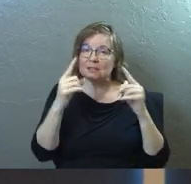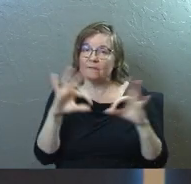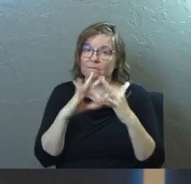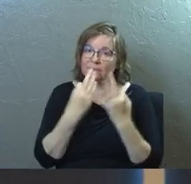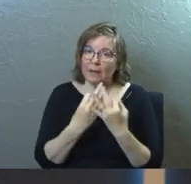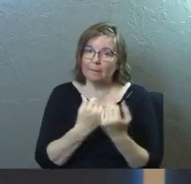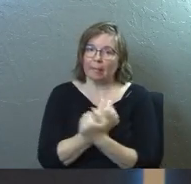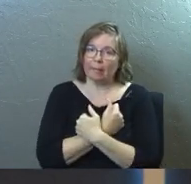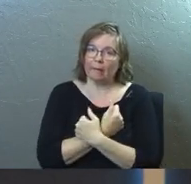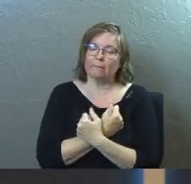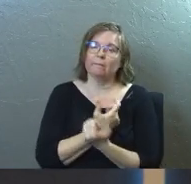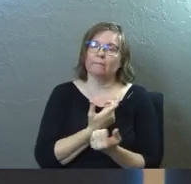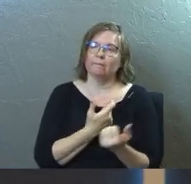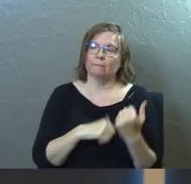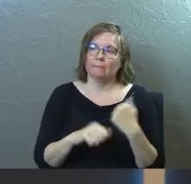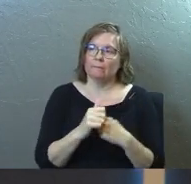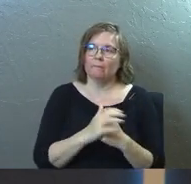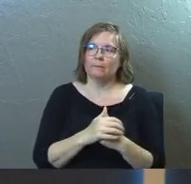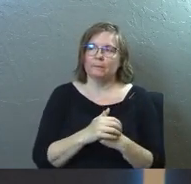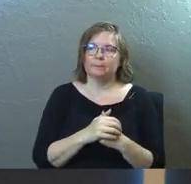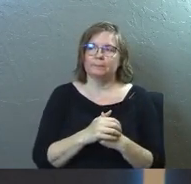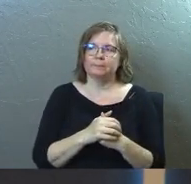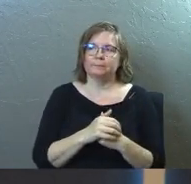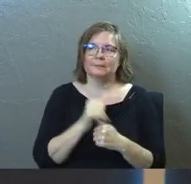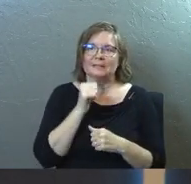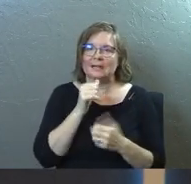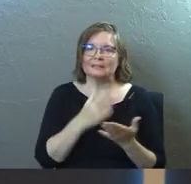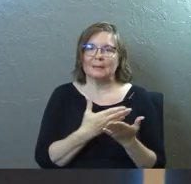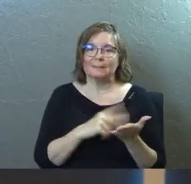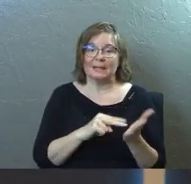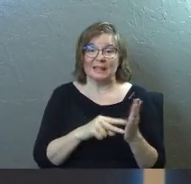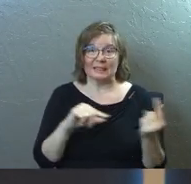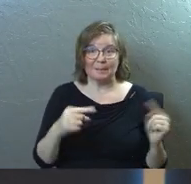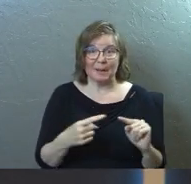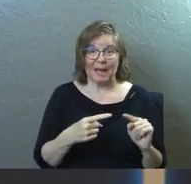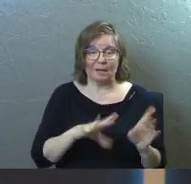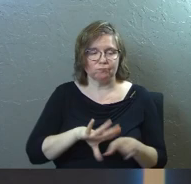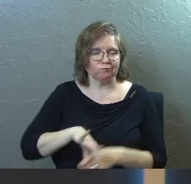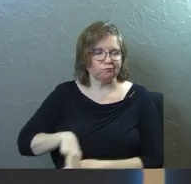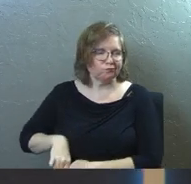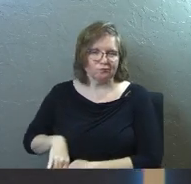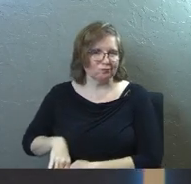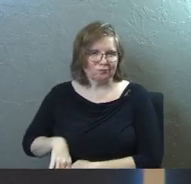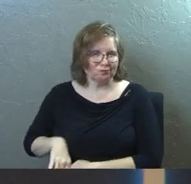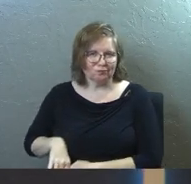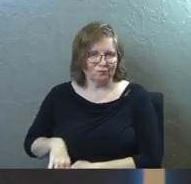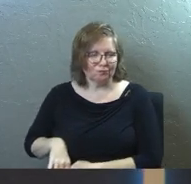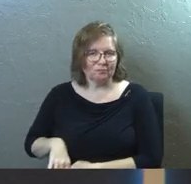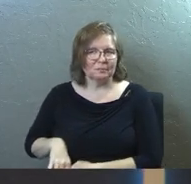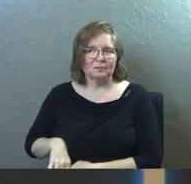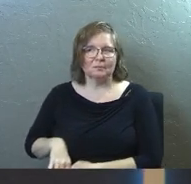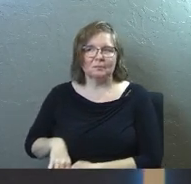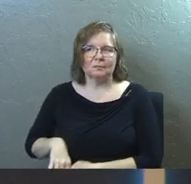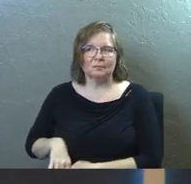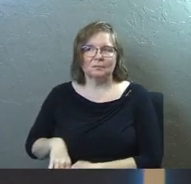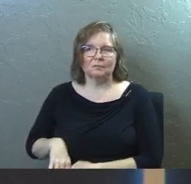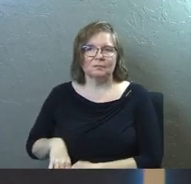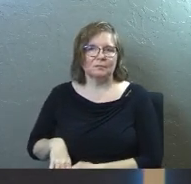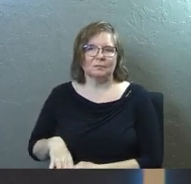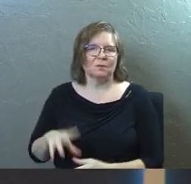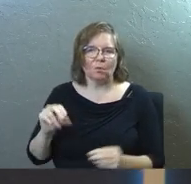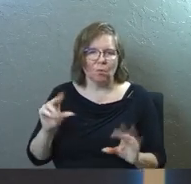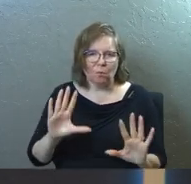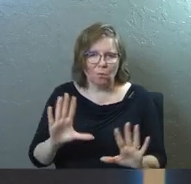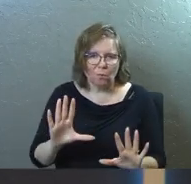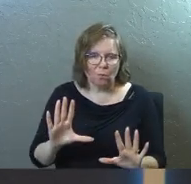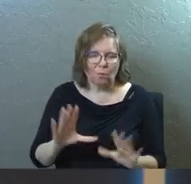right? And when it comes to reconciliation, in no way, shape, or form is it a call to sweep the hurt or the pain we experience under the rug. And to go, "Oh, this is, you just get over it."